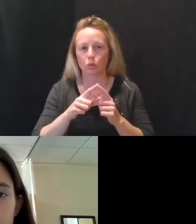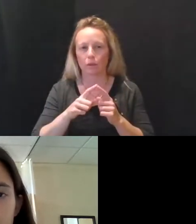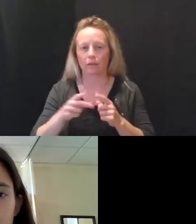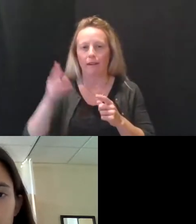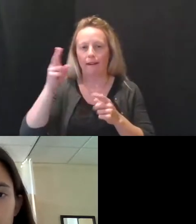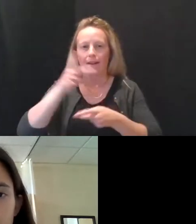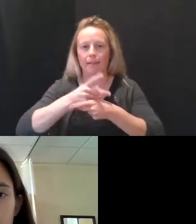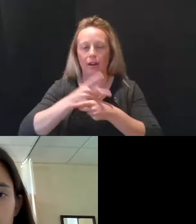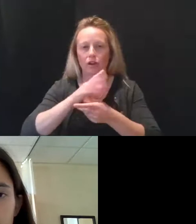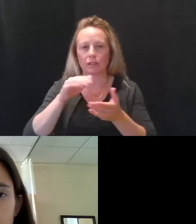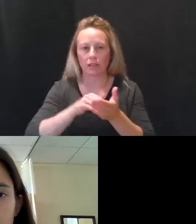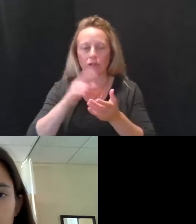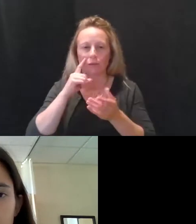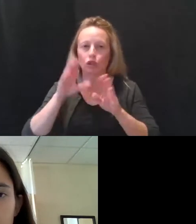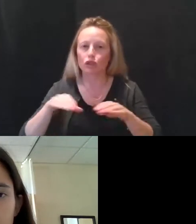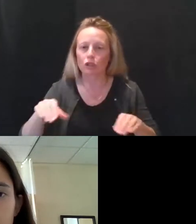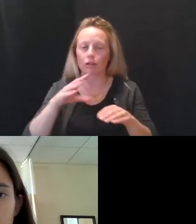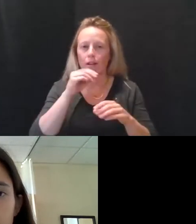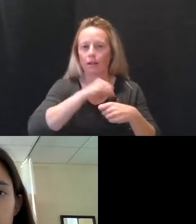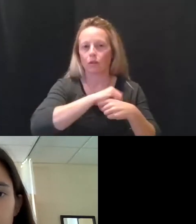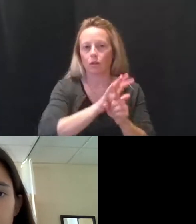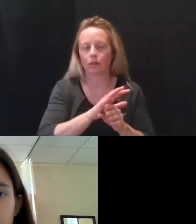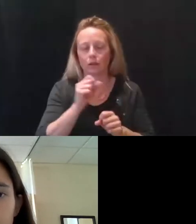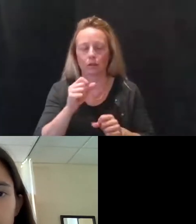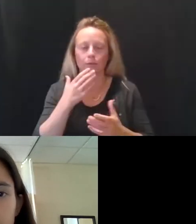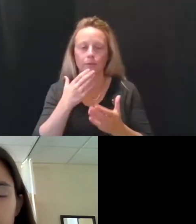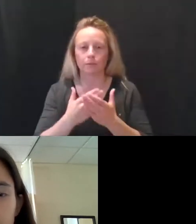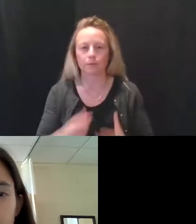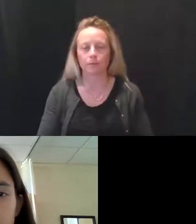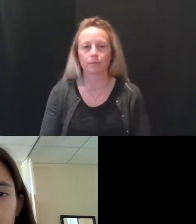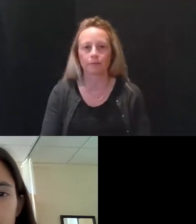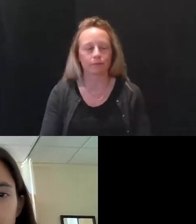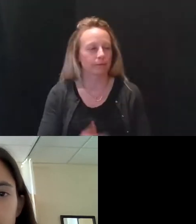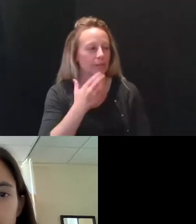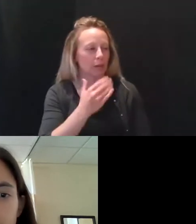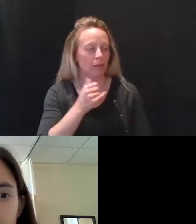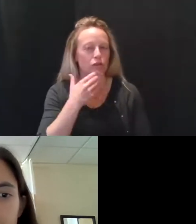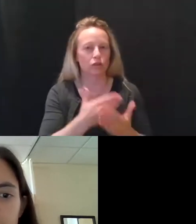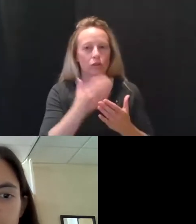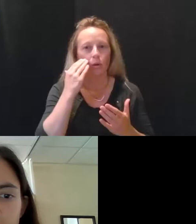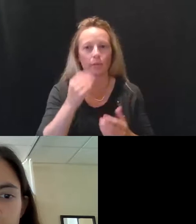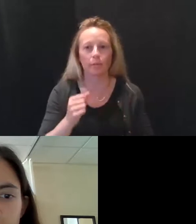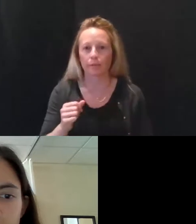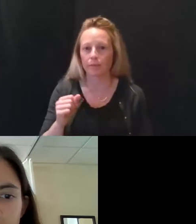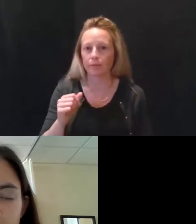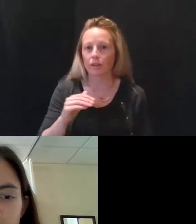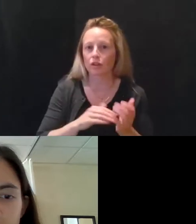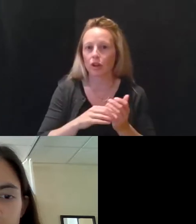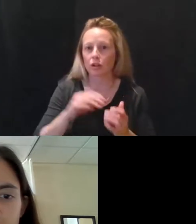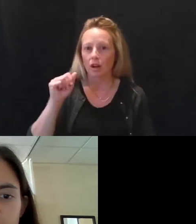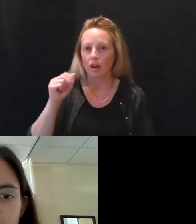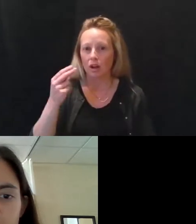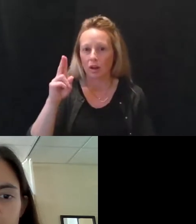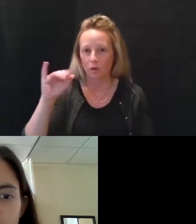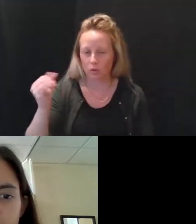also not seen any case of MISC. That's good to know. Dr. Ahuja, have you seen the same